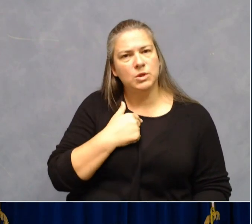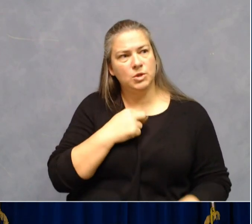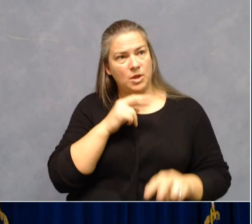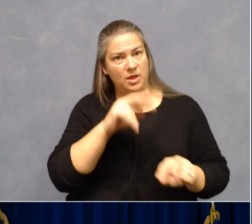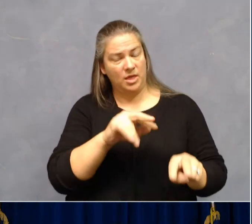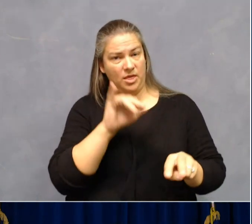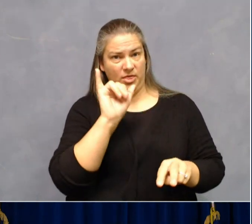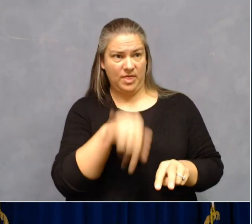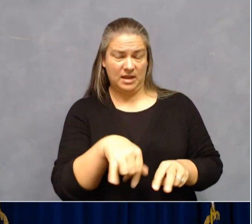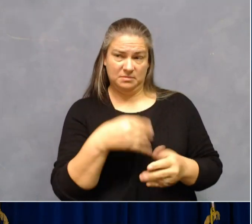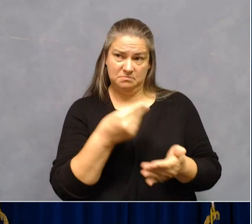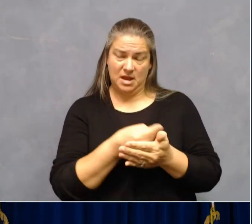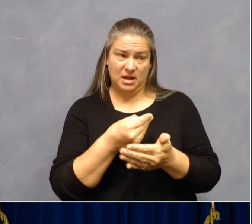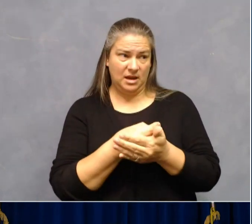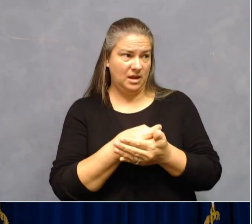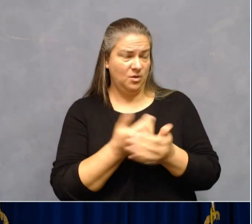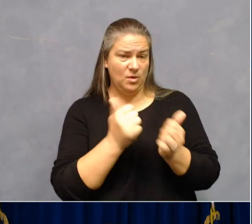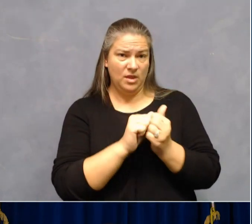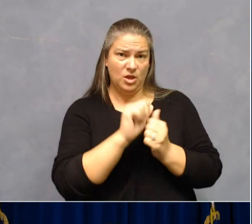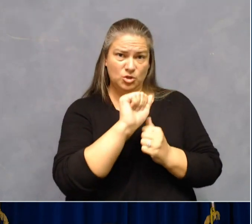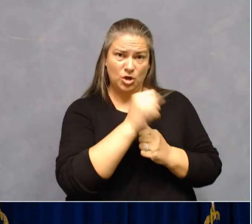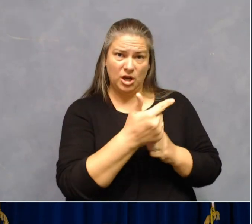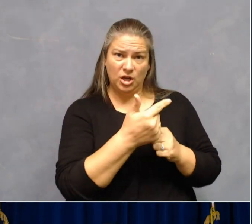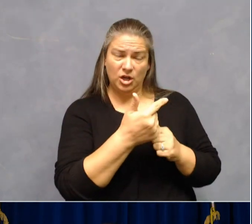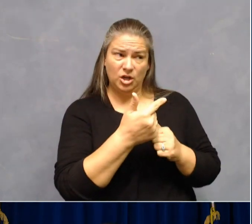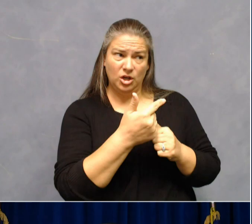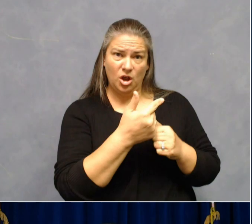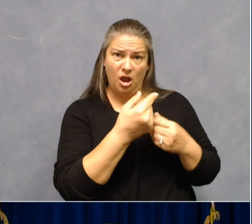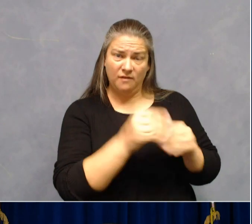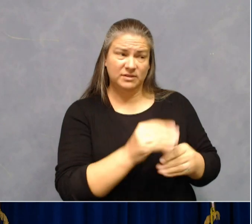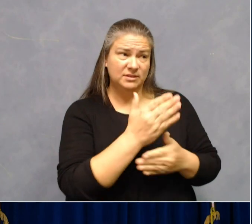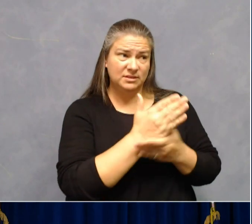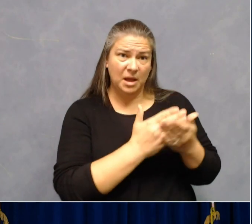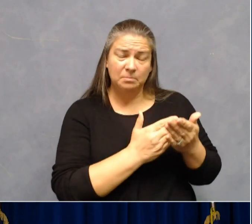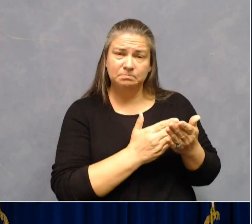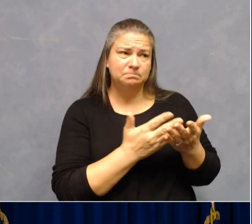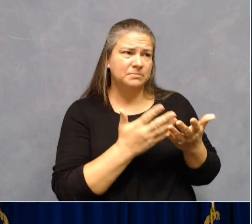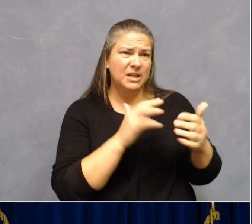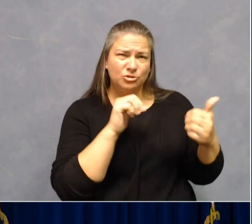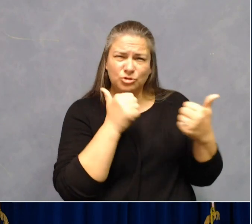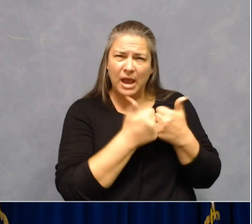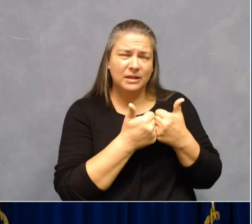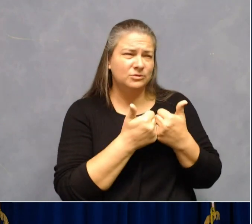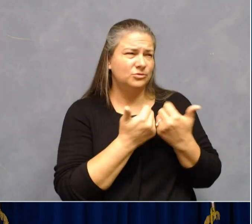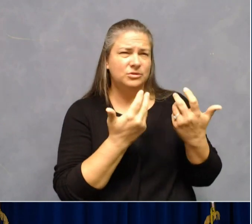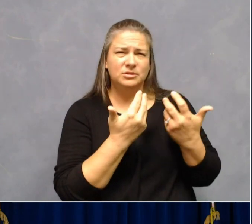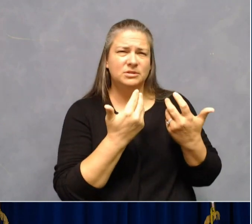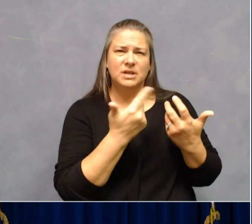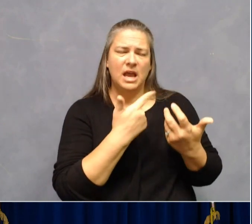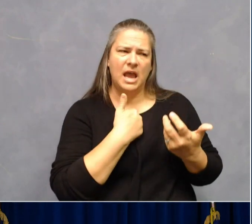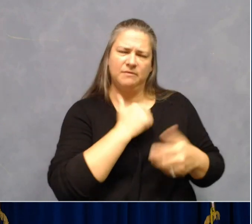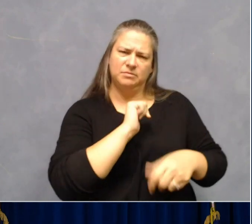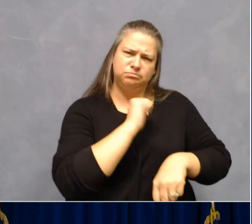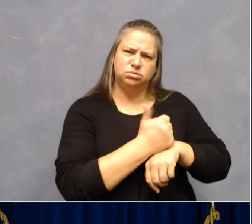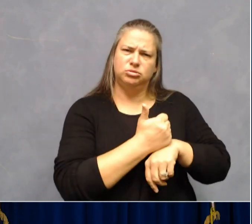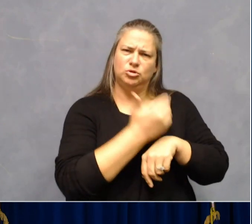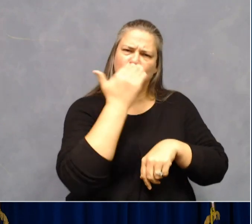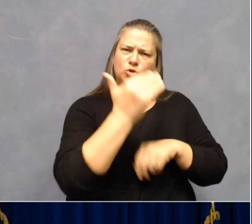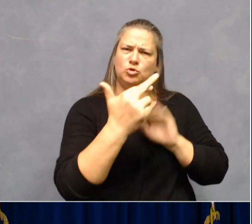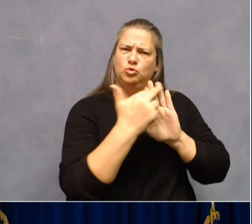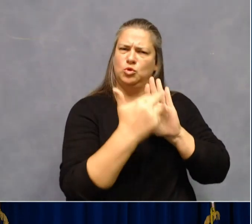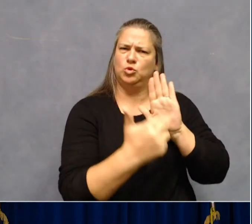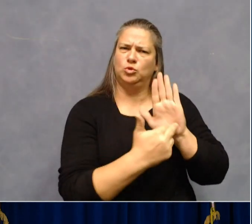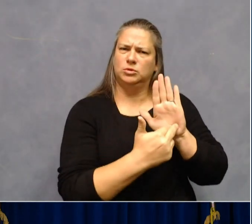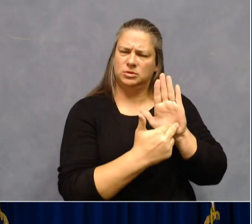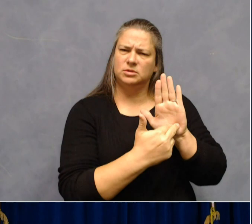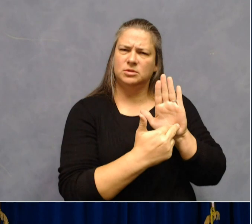challenges that they're making to some of the most important rules that we have in place. Because